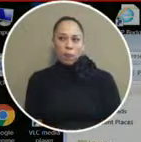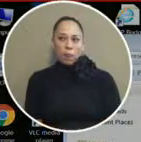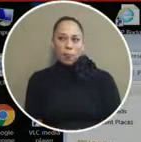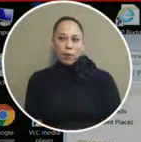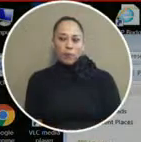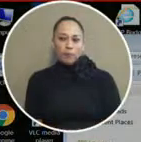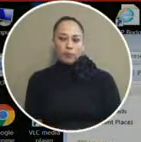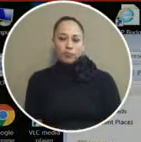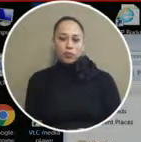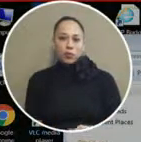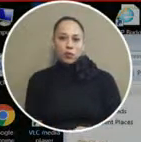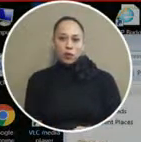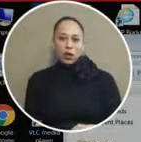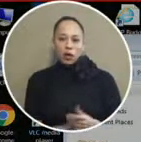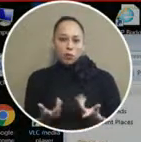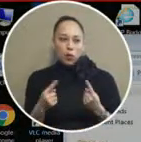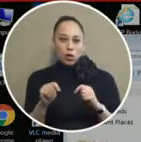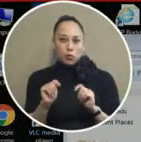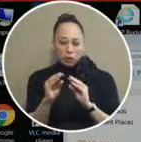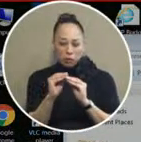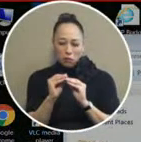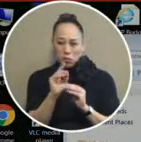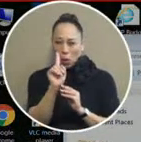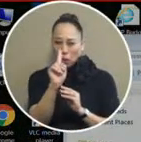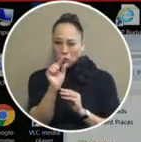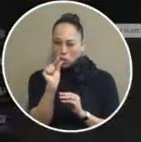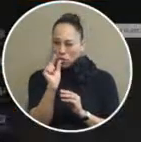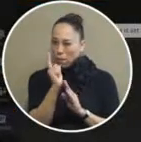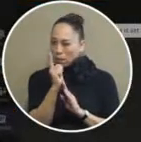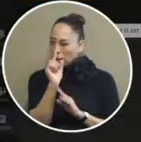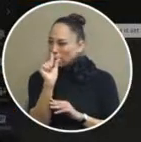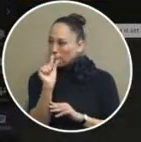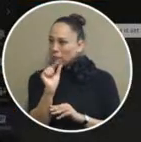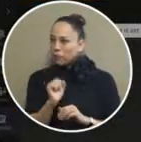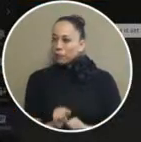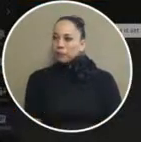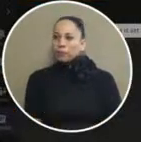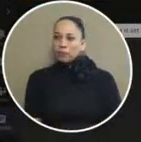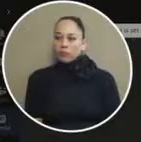Yes, we're trying to fix it. Give me 1 second, please.